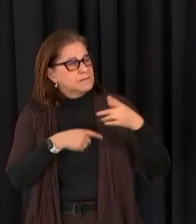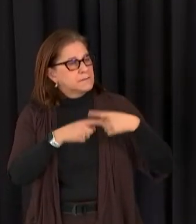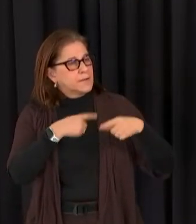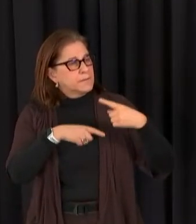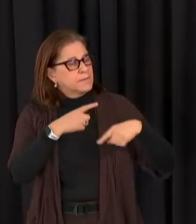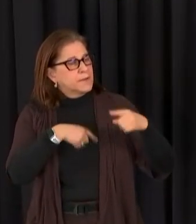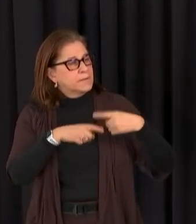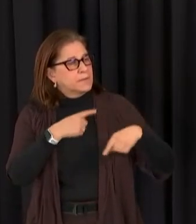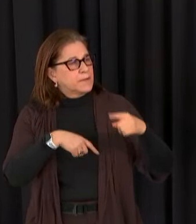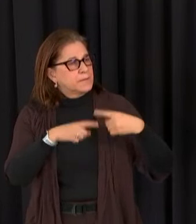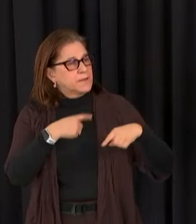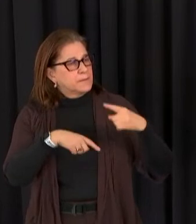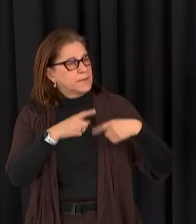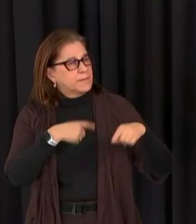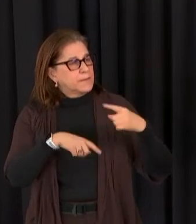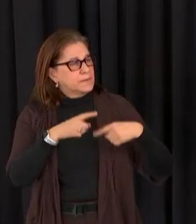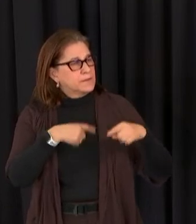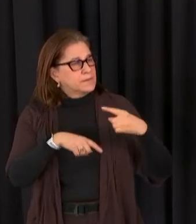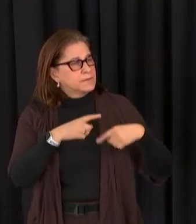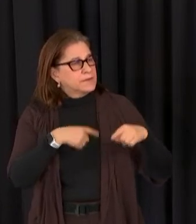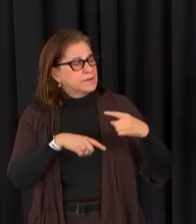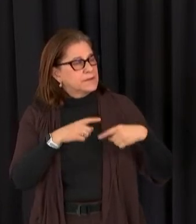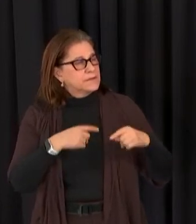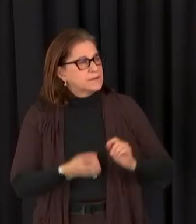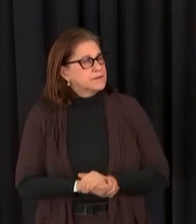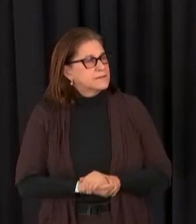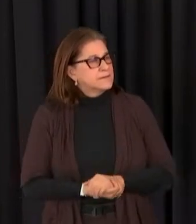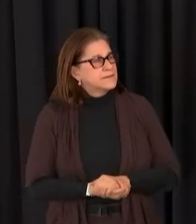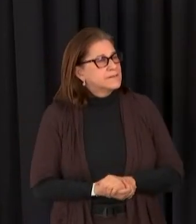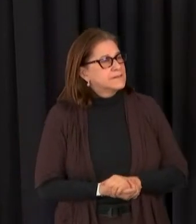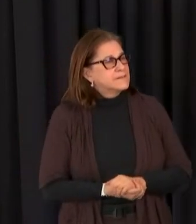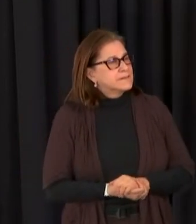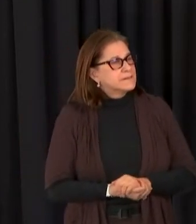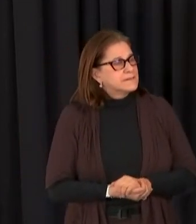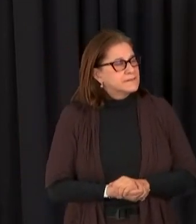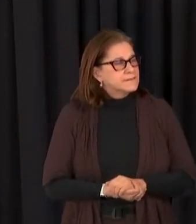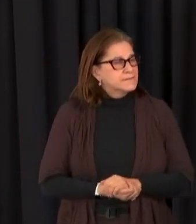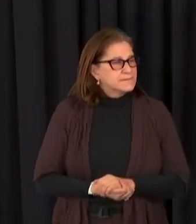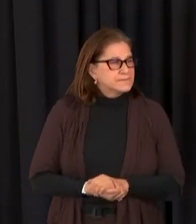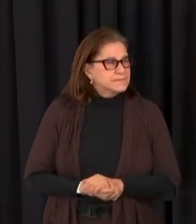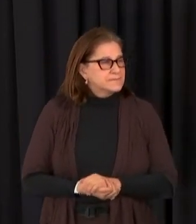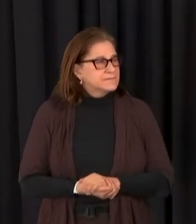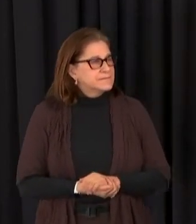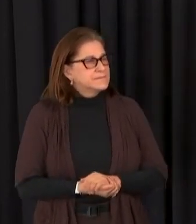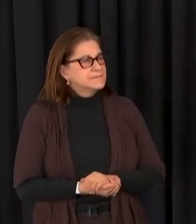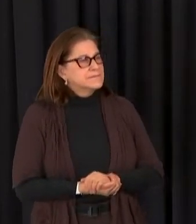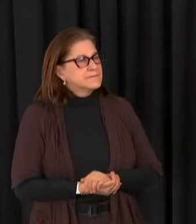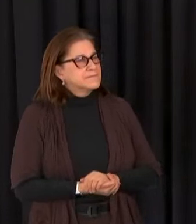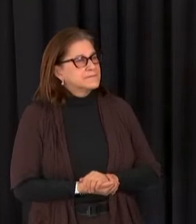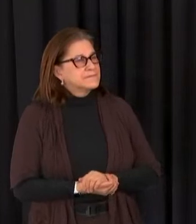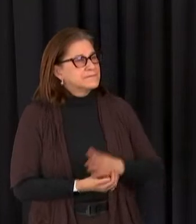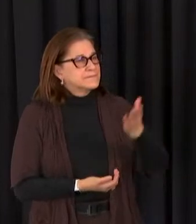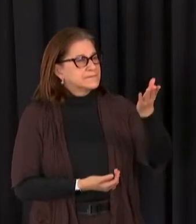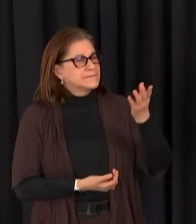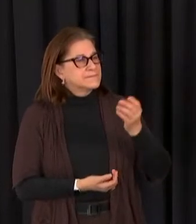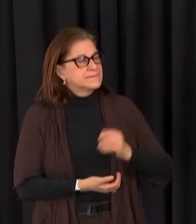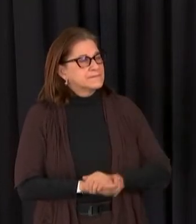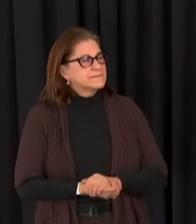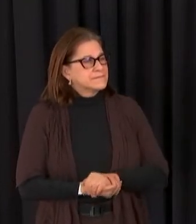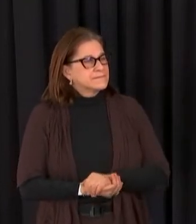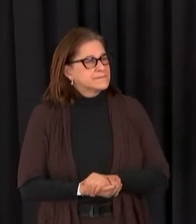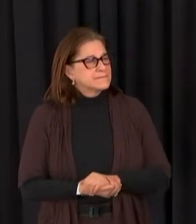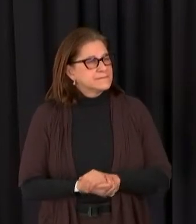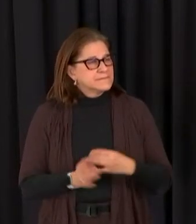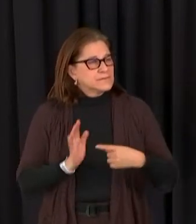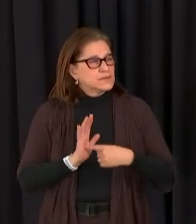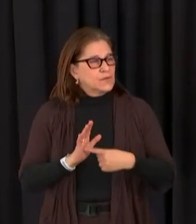equity and getting the vaccine out in a number of ways through a